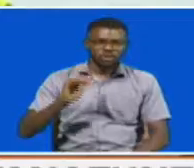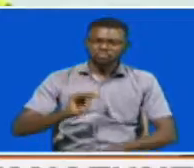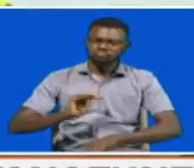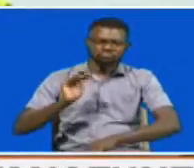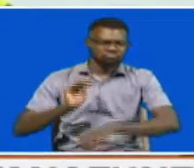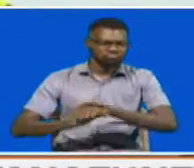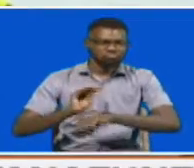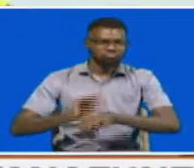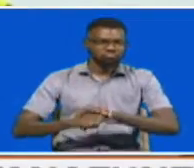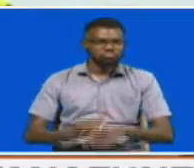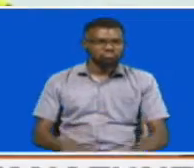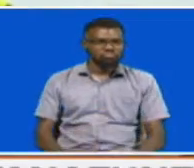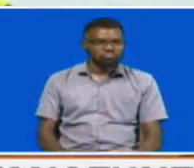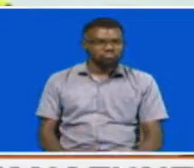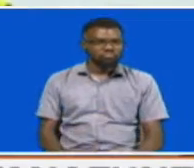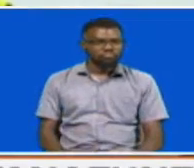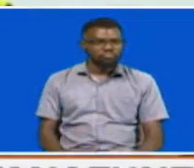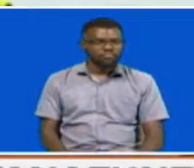commendable. And